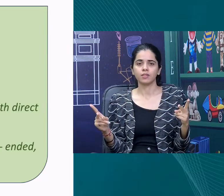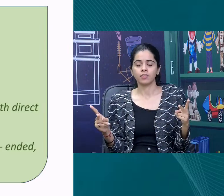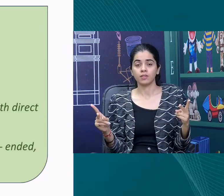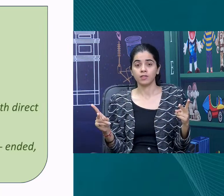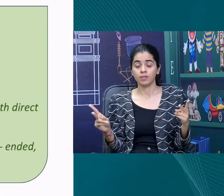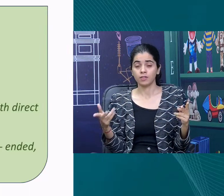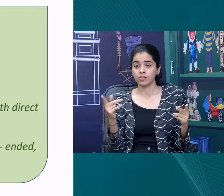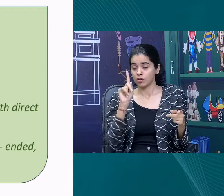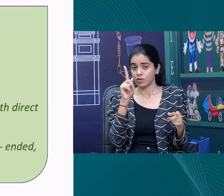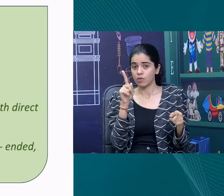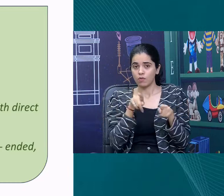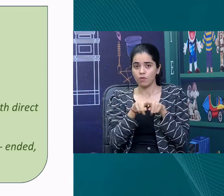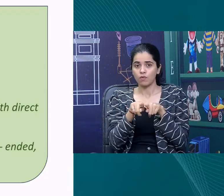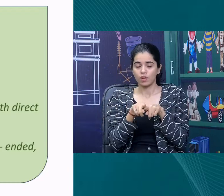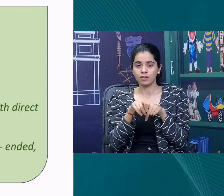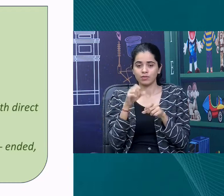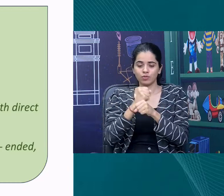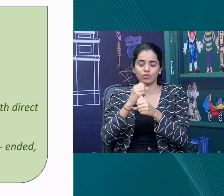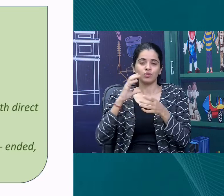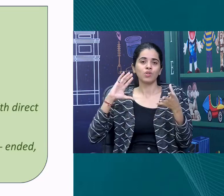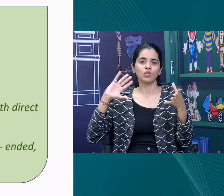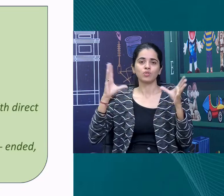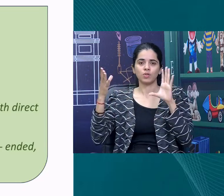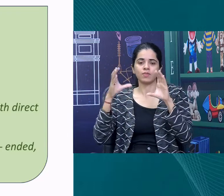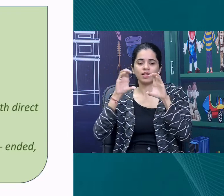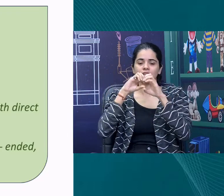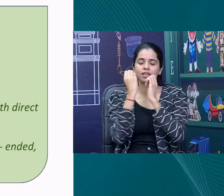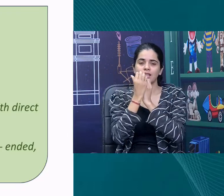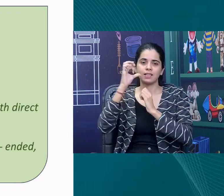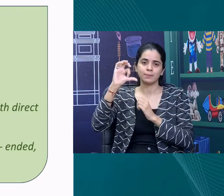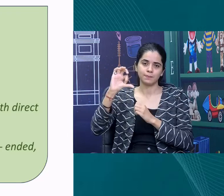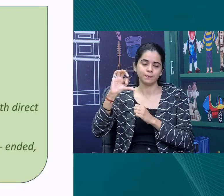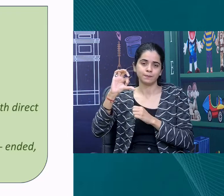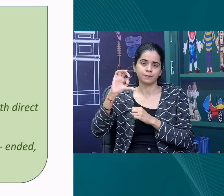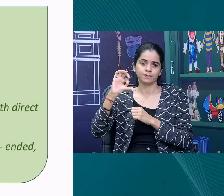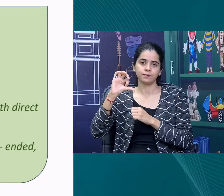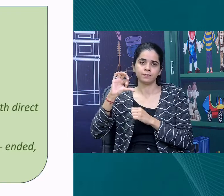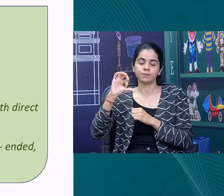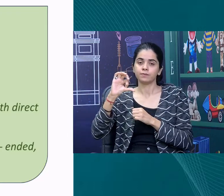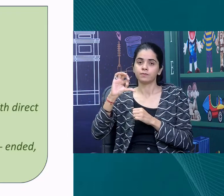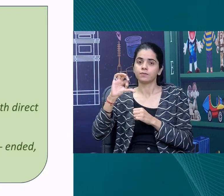One example of a geography lesson for 9th standard student.